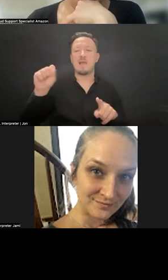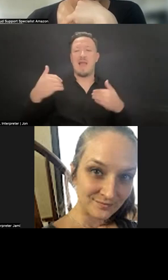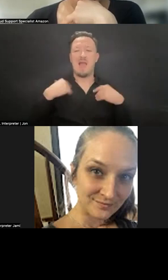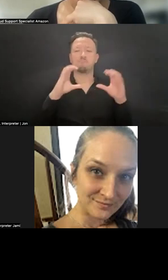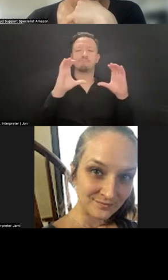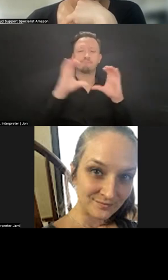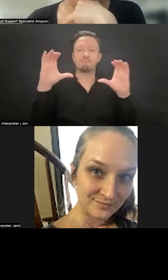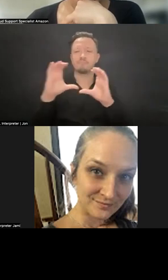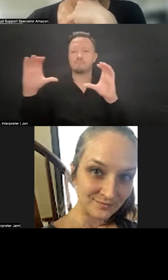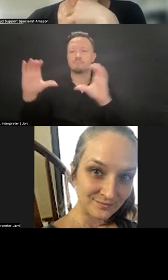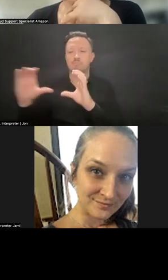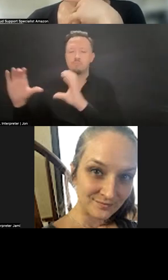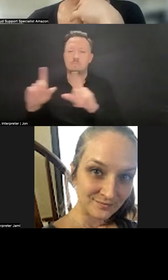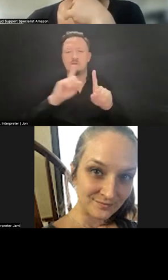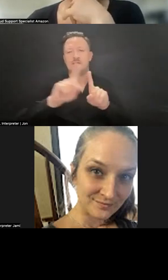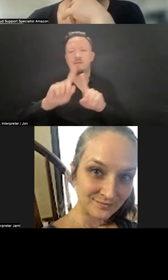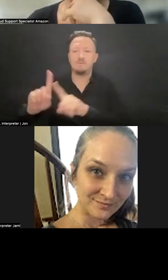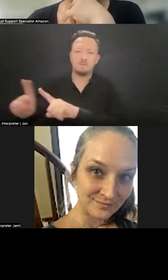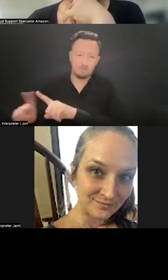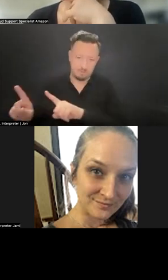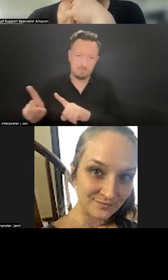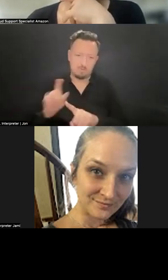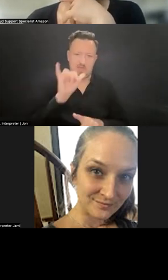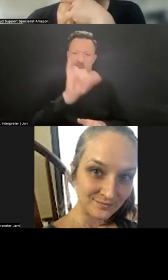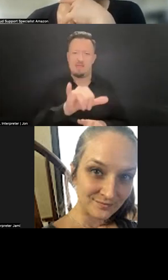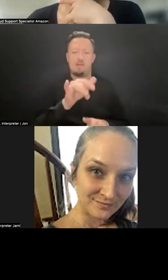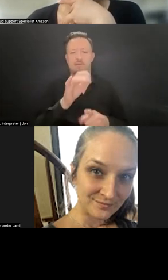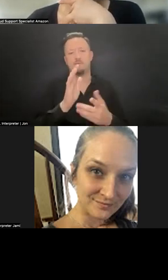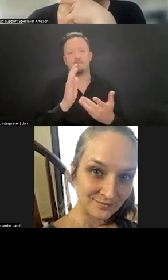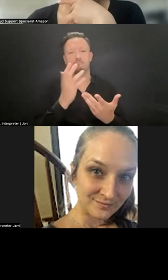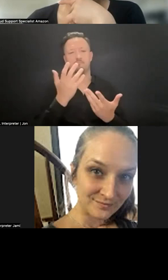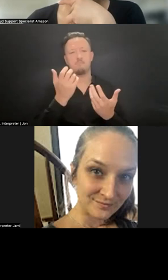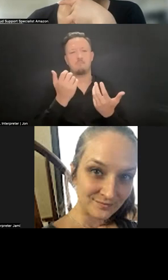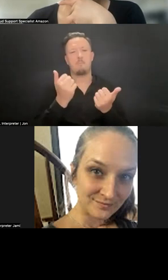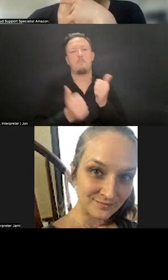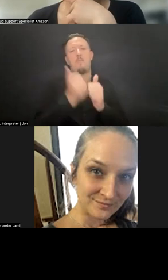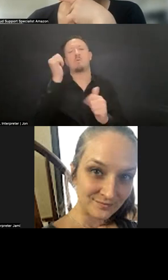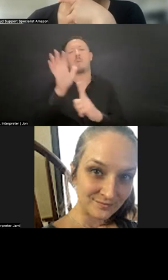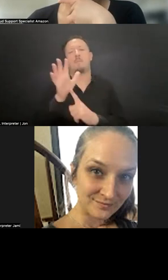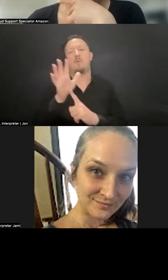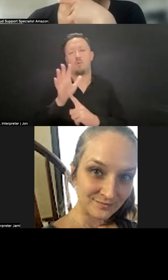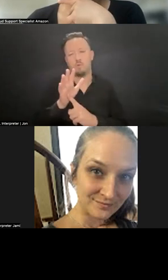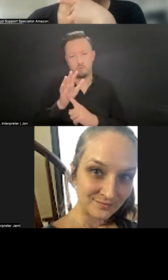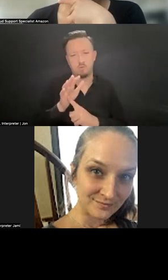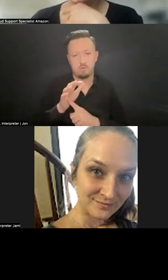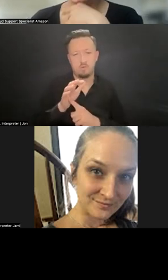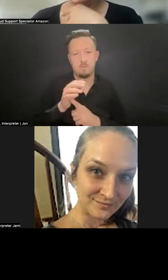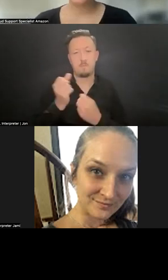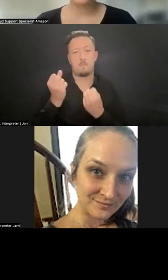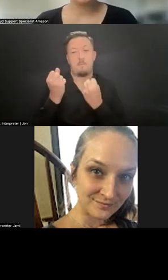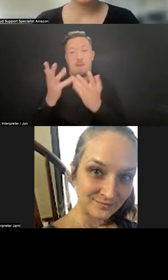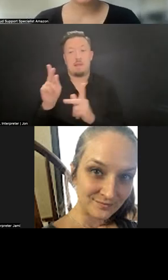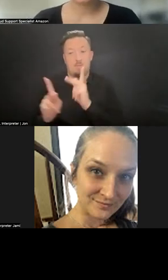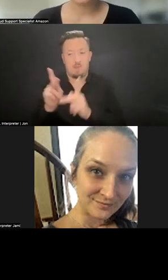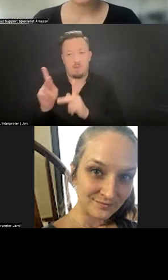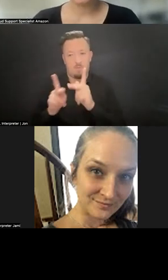certifications that are common in the industry that folks pursue to specialize